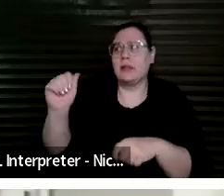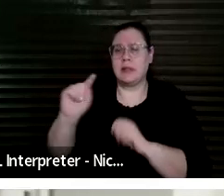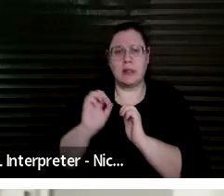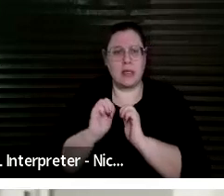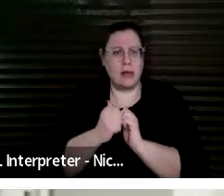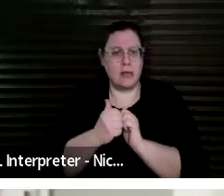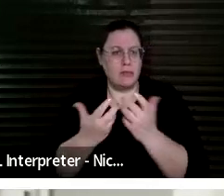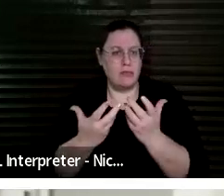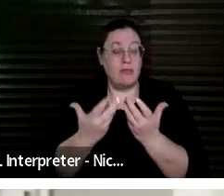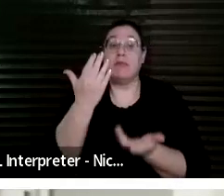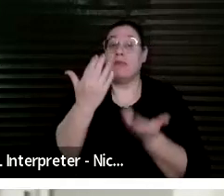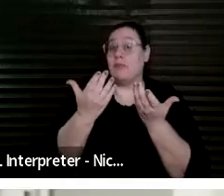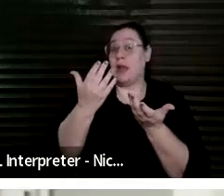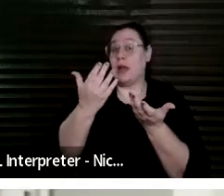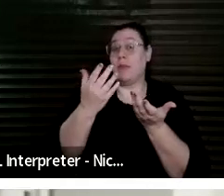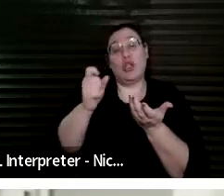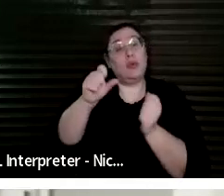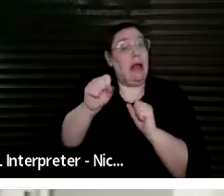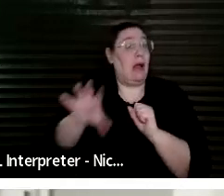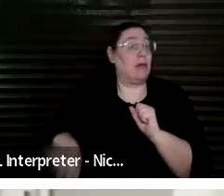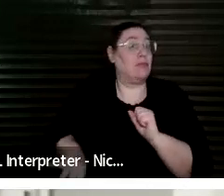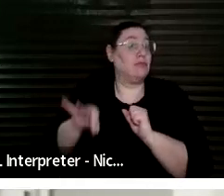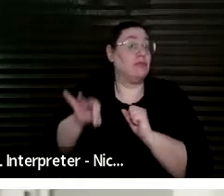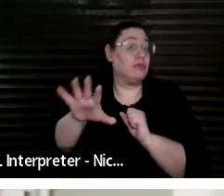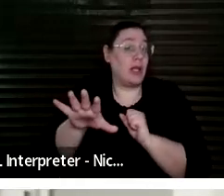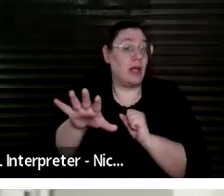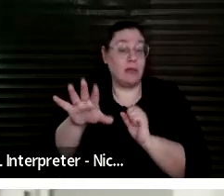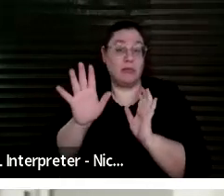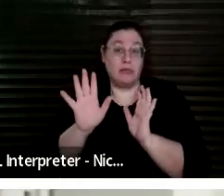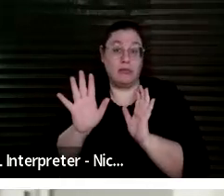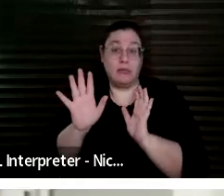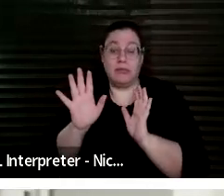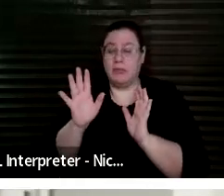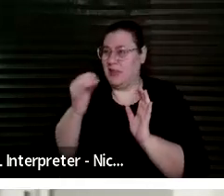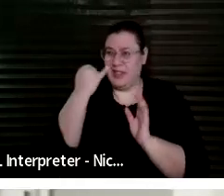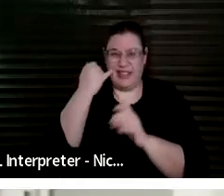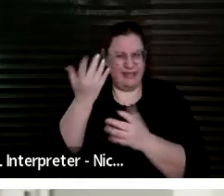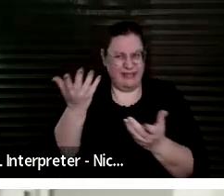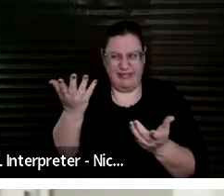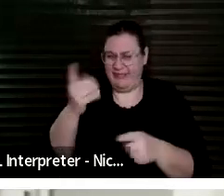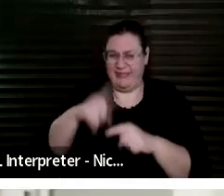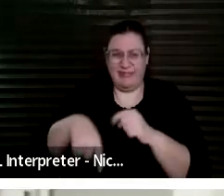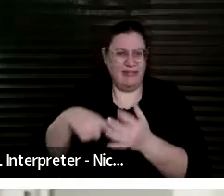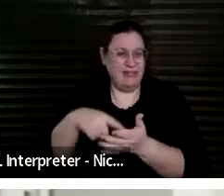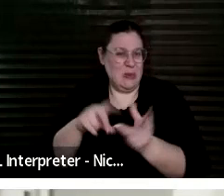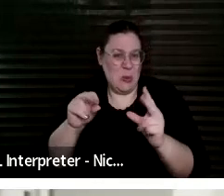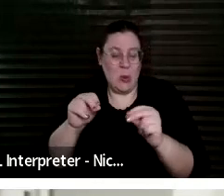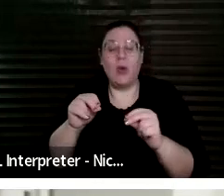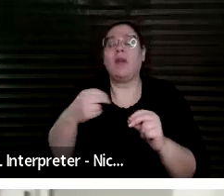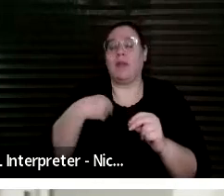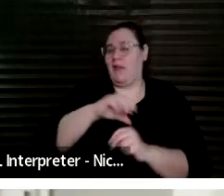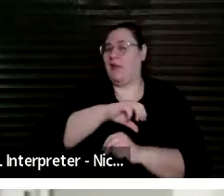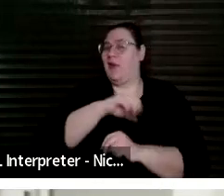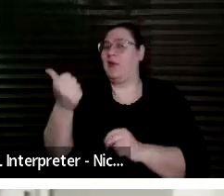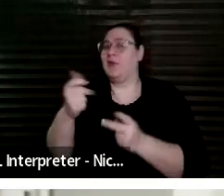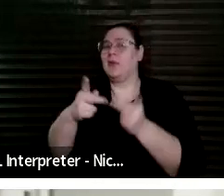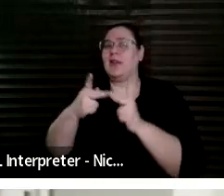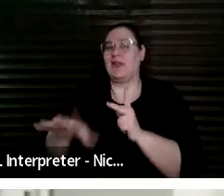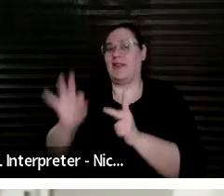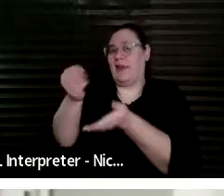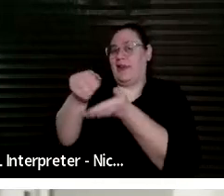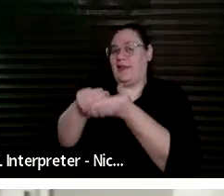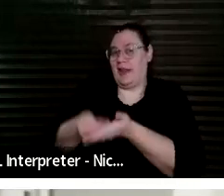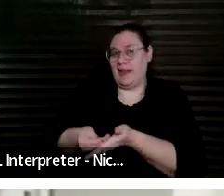that's not possible, there are alternative funding sources. Community, neighborhood, or faith-based